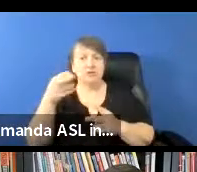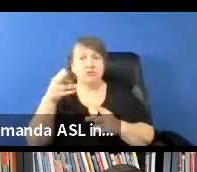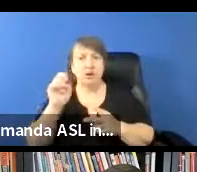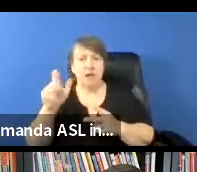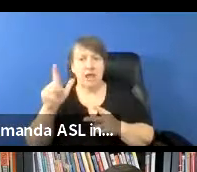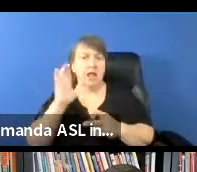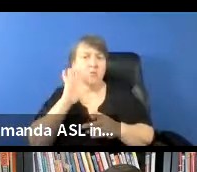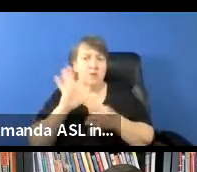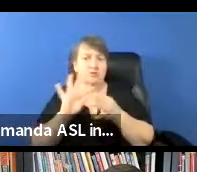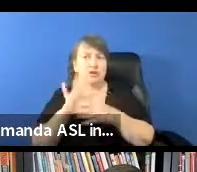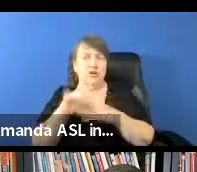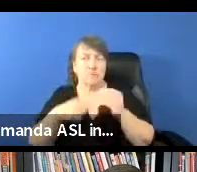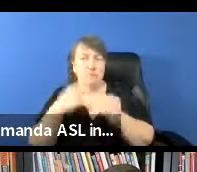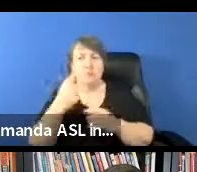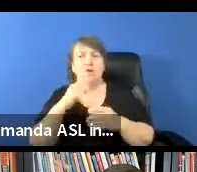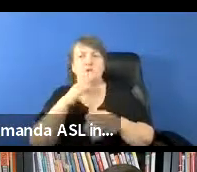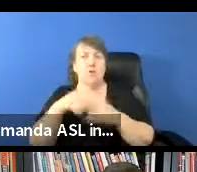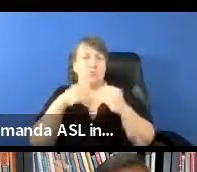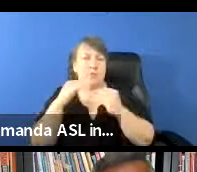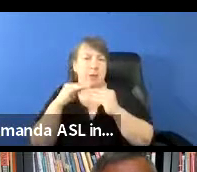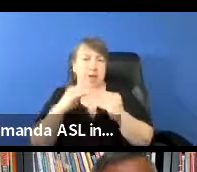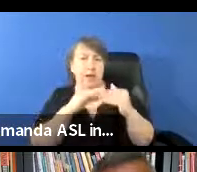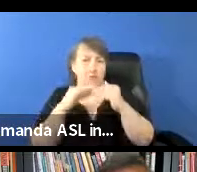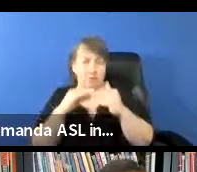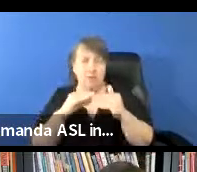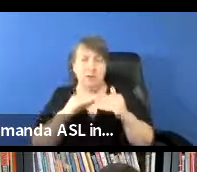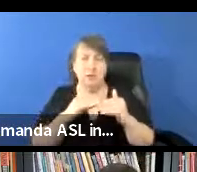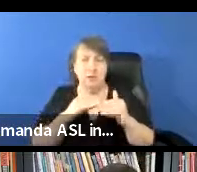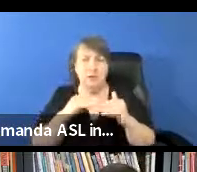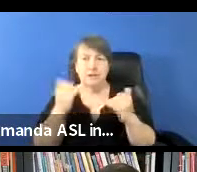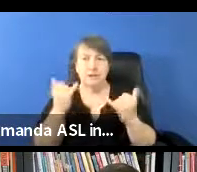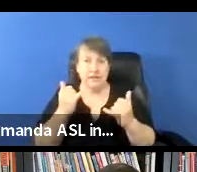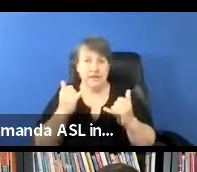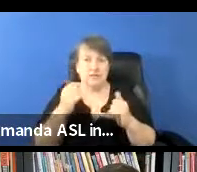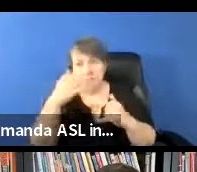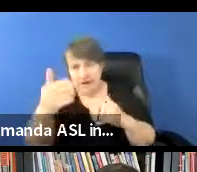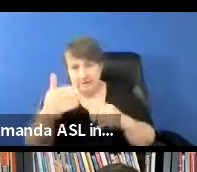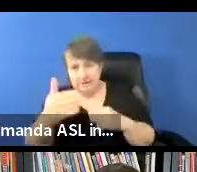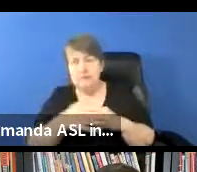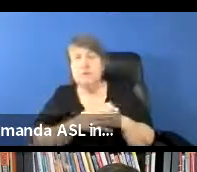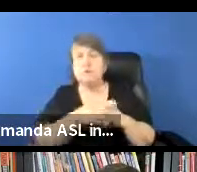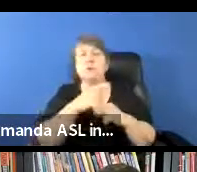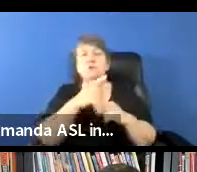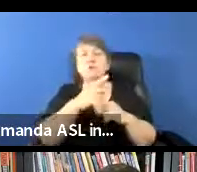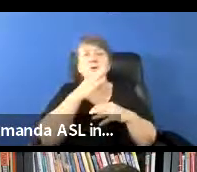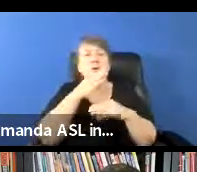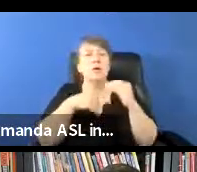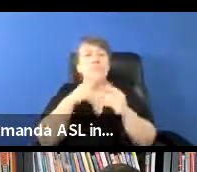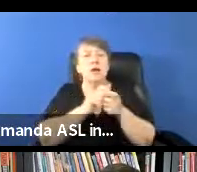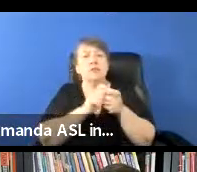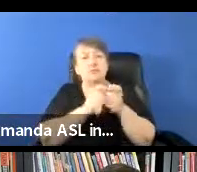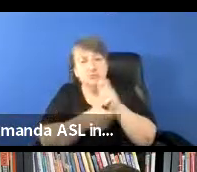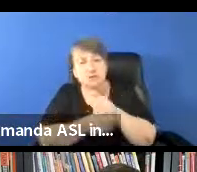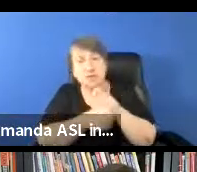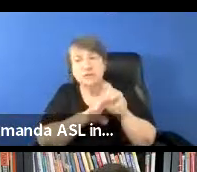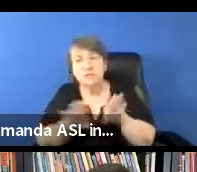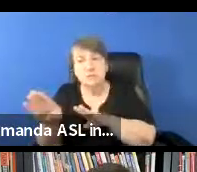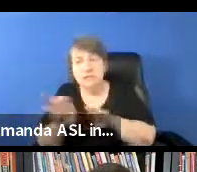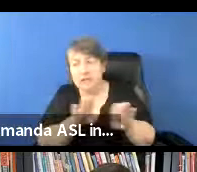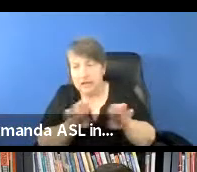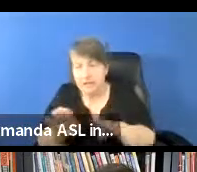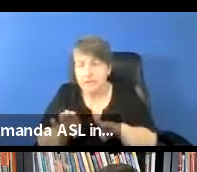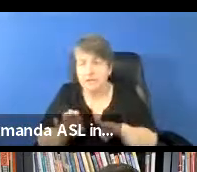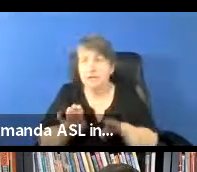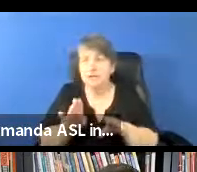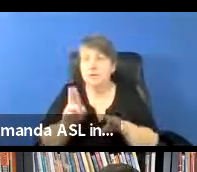address one when he talks about equity either this time or next time. And that is, you talked about changing behavior using,